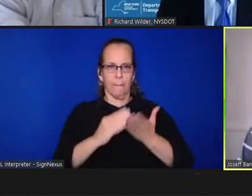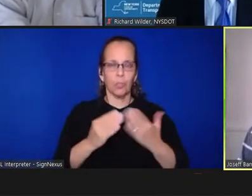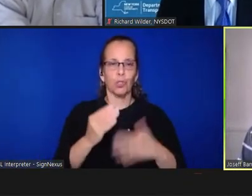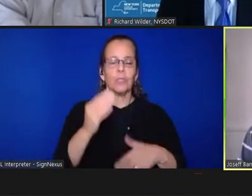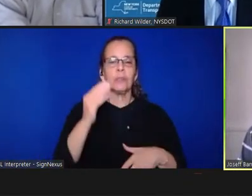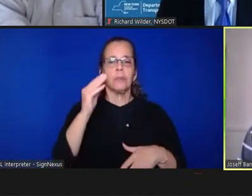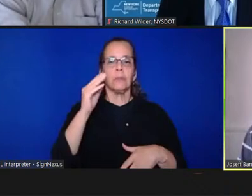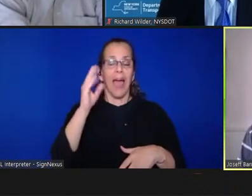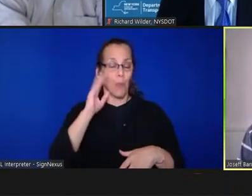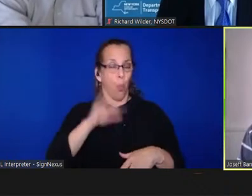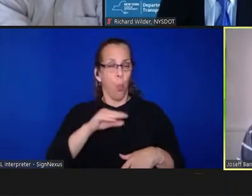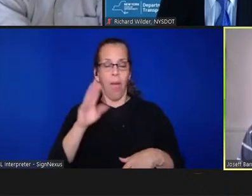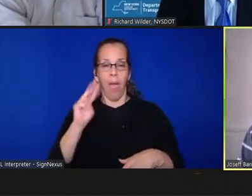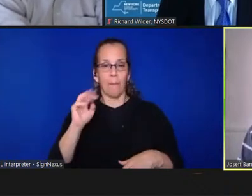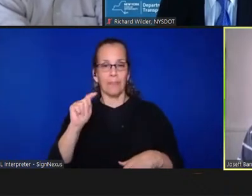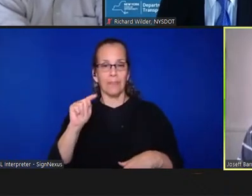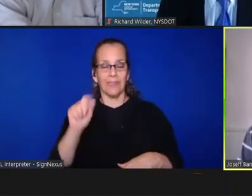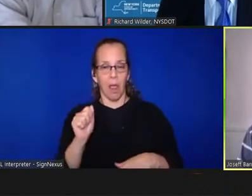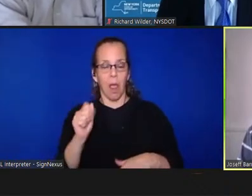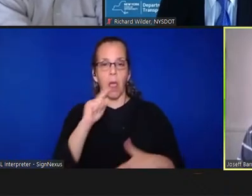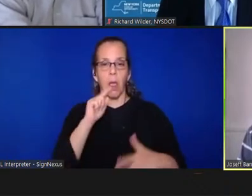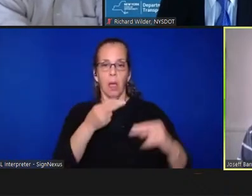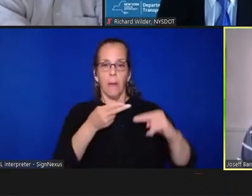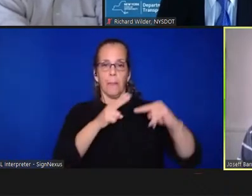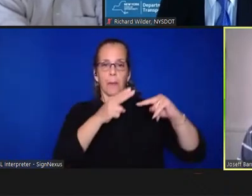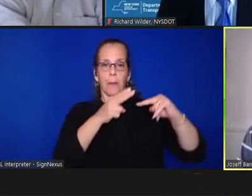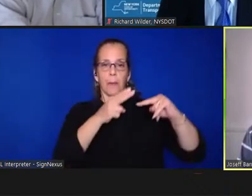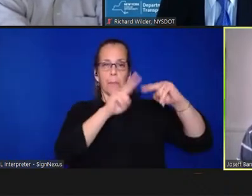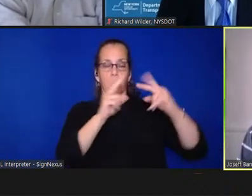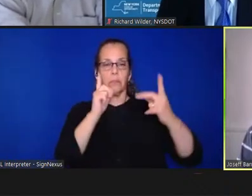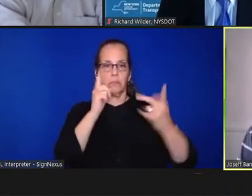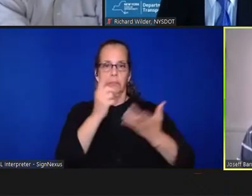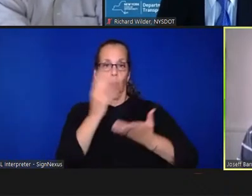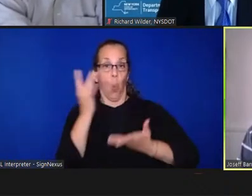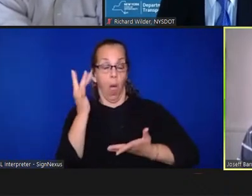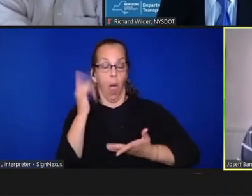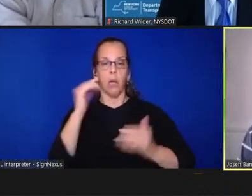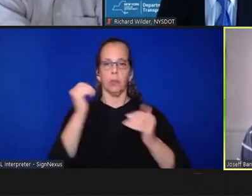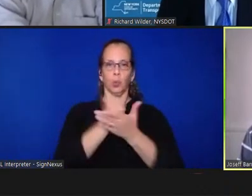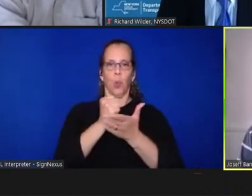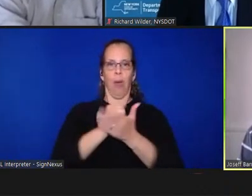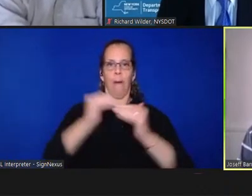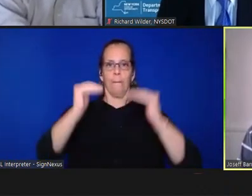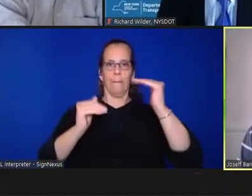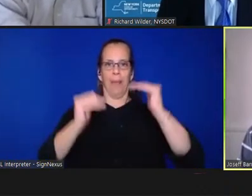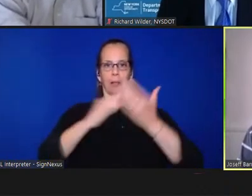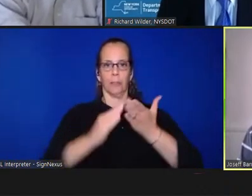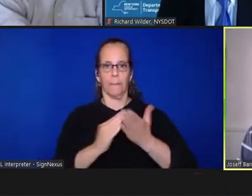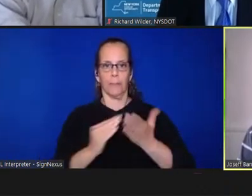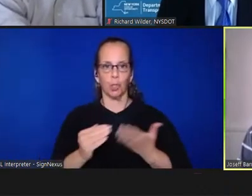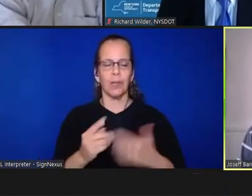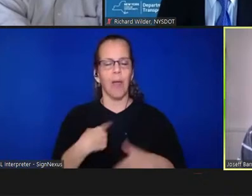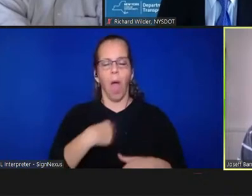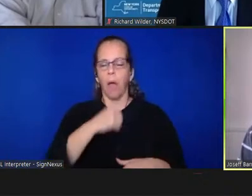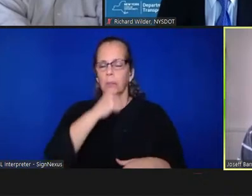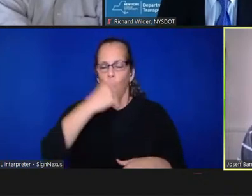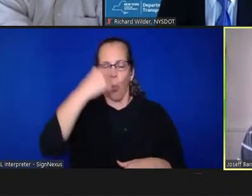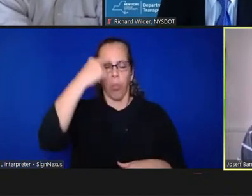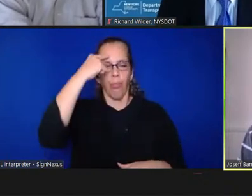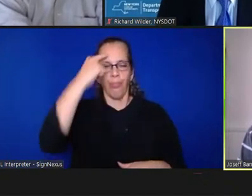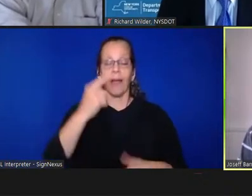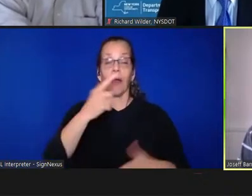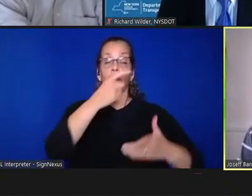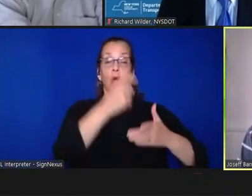every year since 2009 the MTA has raised fares to balance their budgets out of all the money that the MTA brings in I don't believe the cost of operation